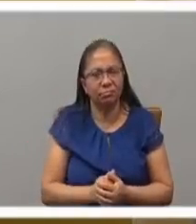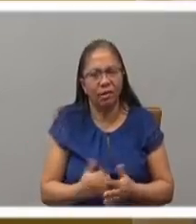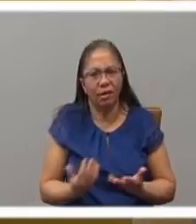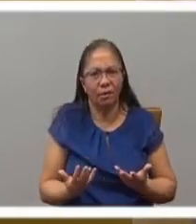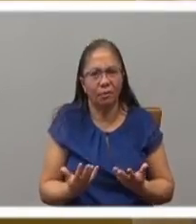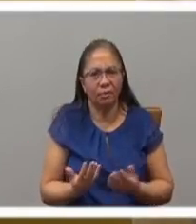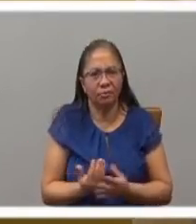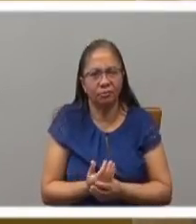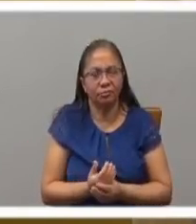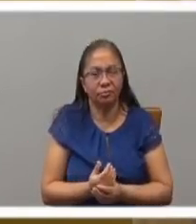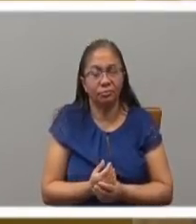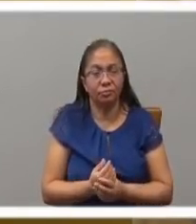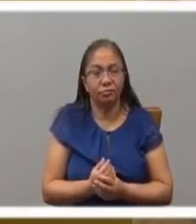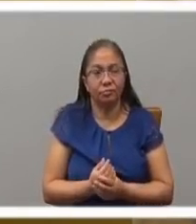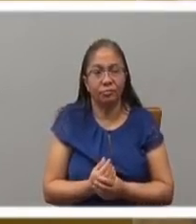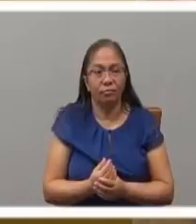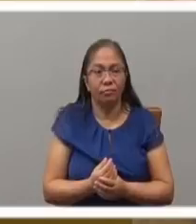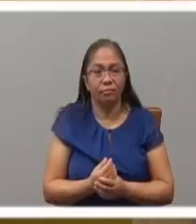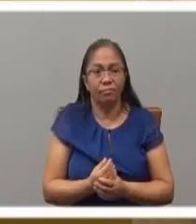The first, beloved in Christ,